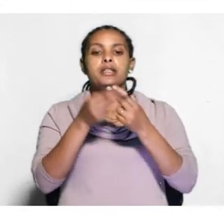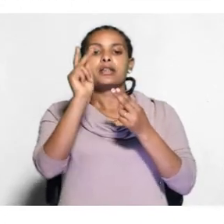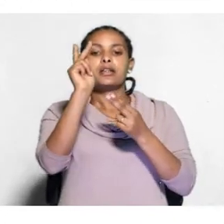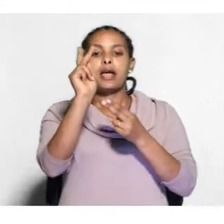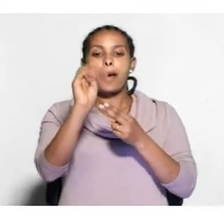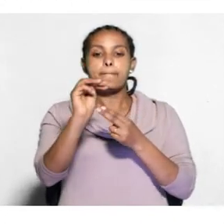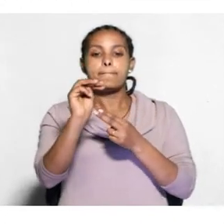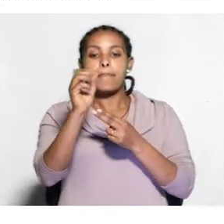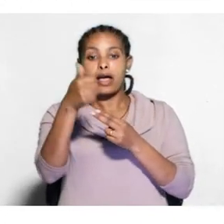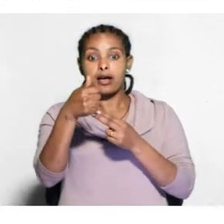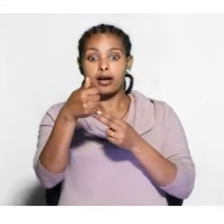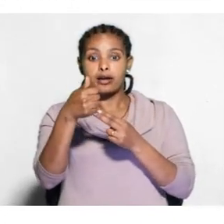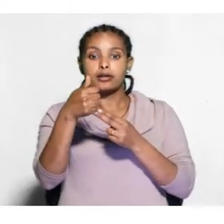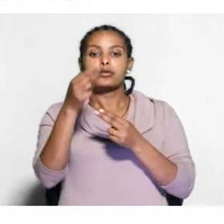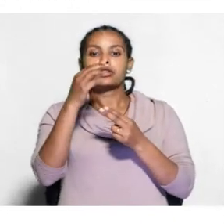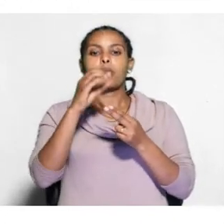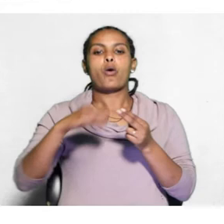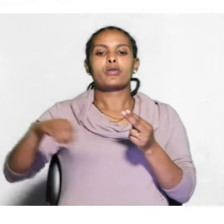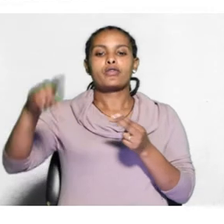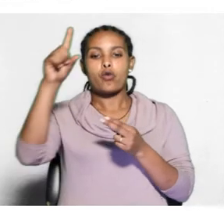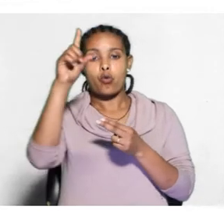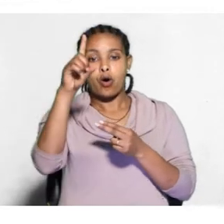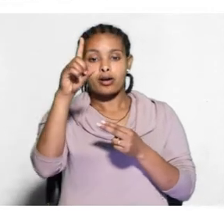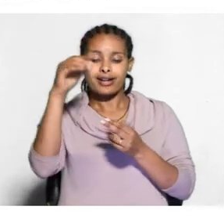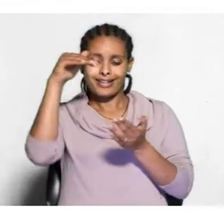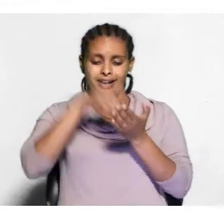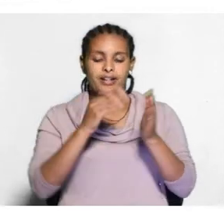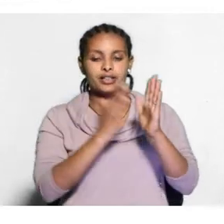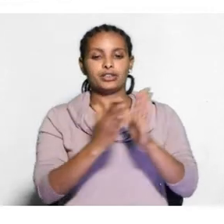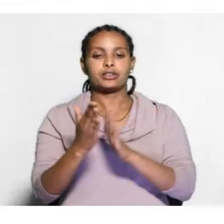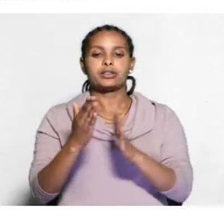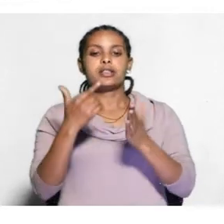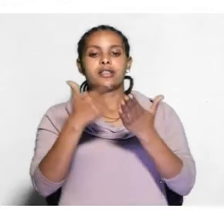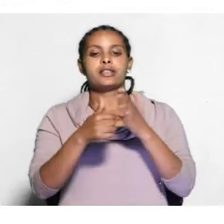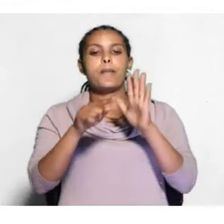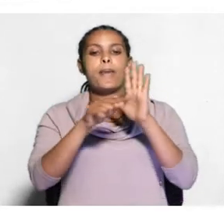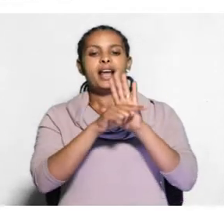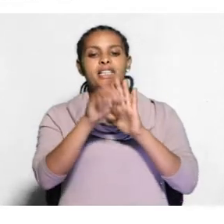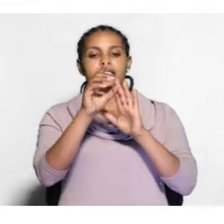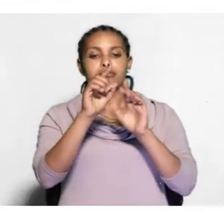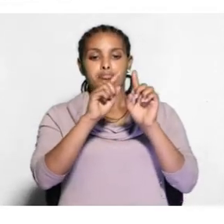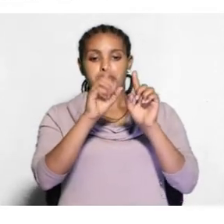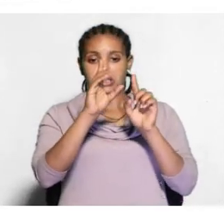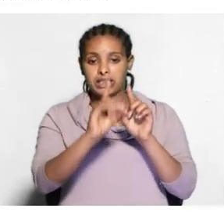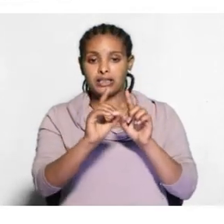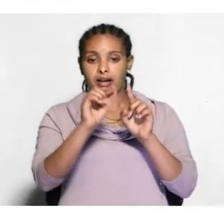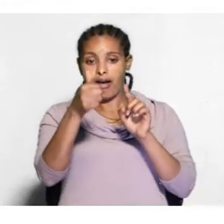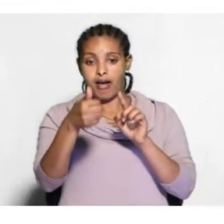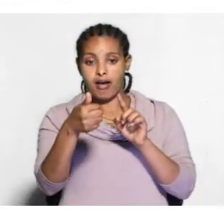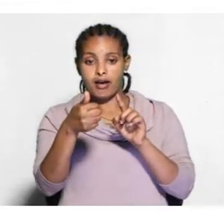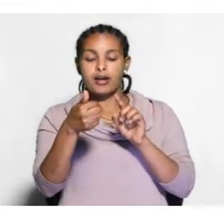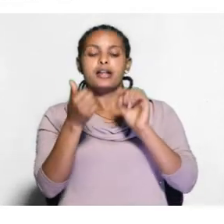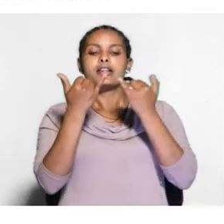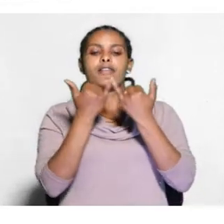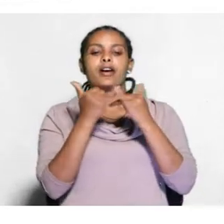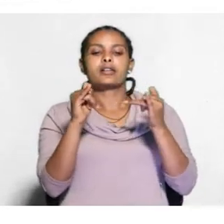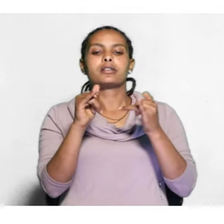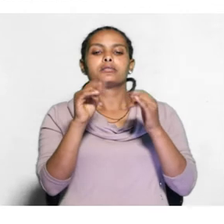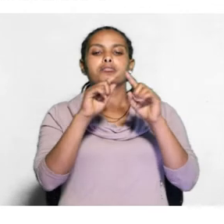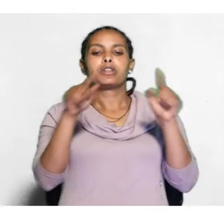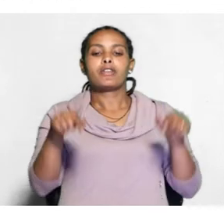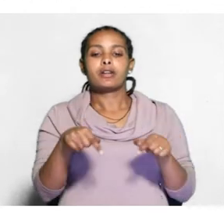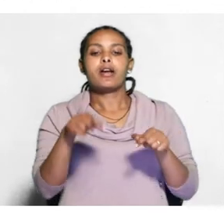of m to the power one rearranging this minus change in concentration of m divided by